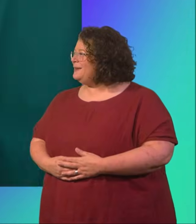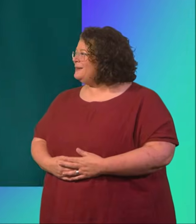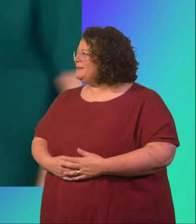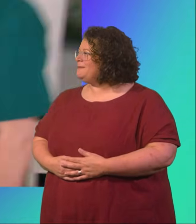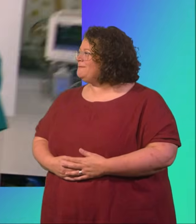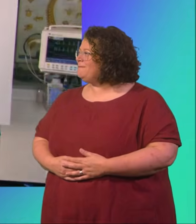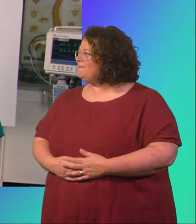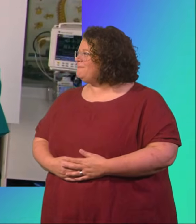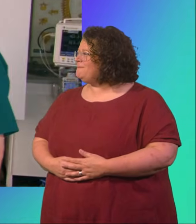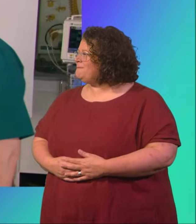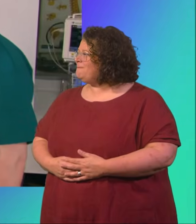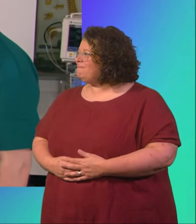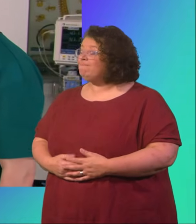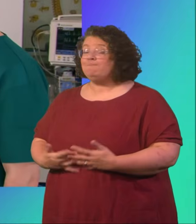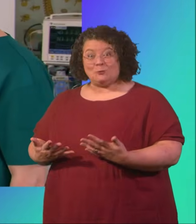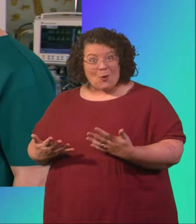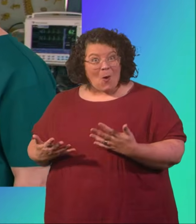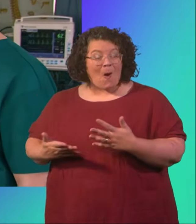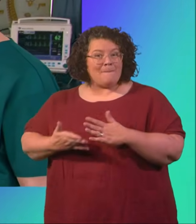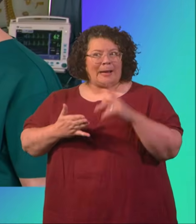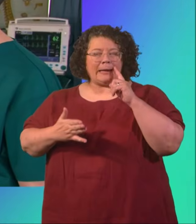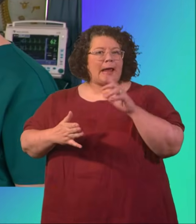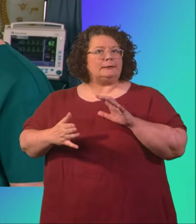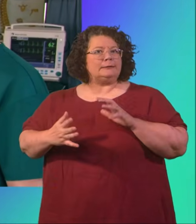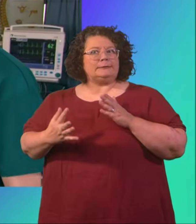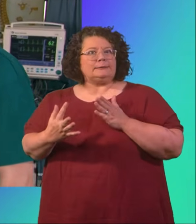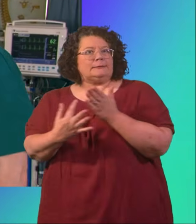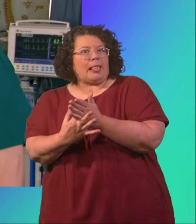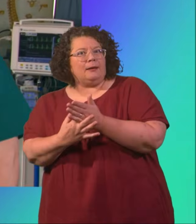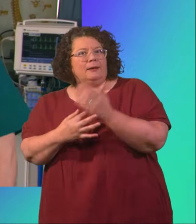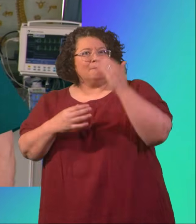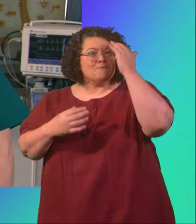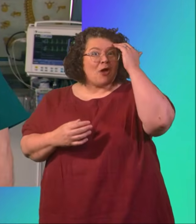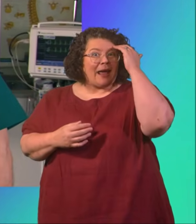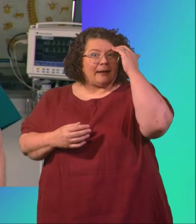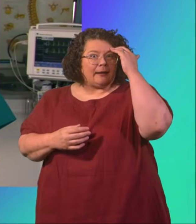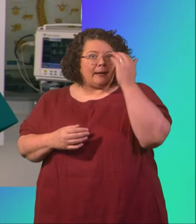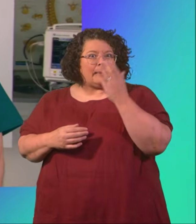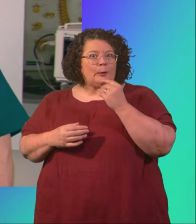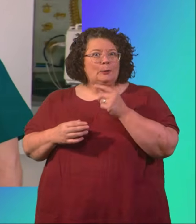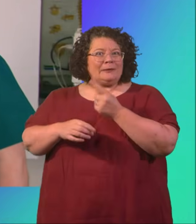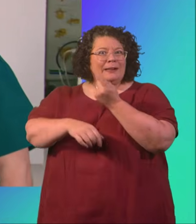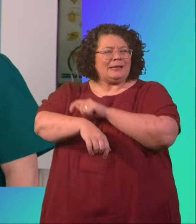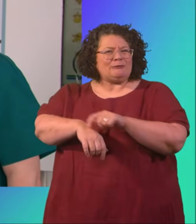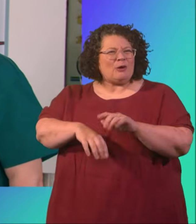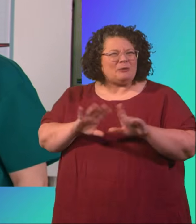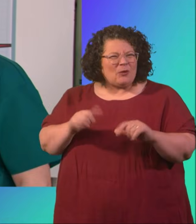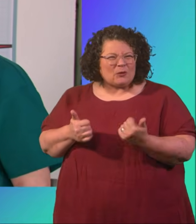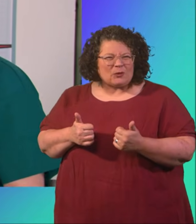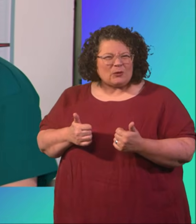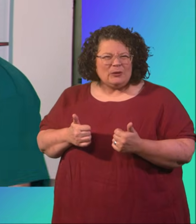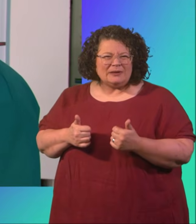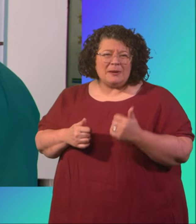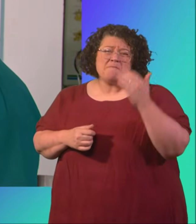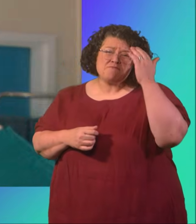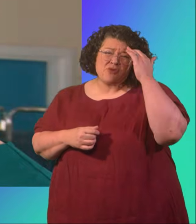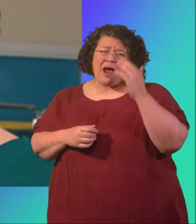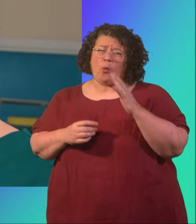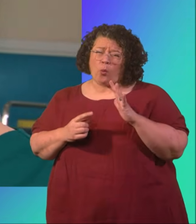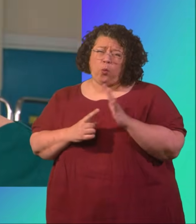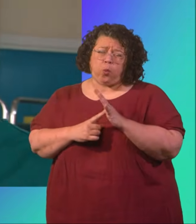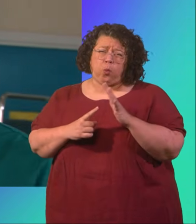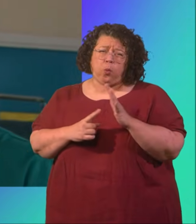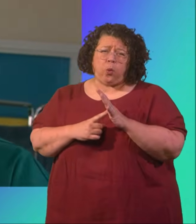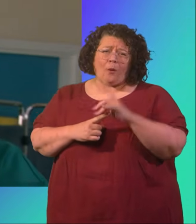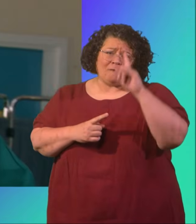So we've shown that you can override the brain using these electrodes, but not very successfully. The brain is really important for coordination of muscles. You